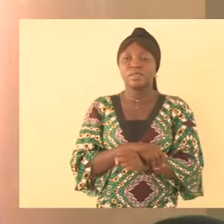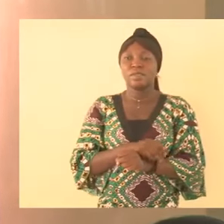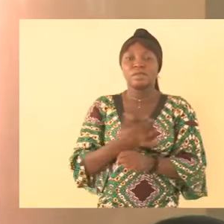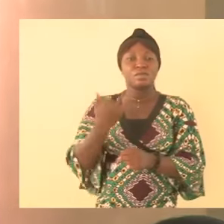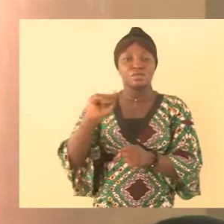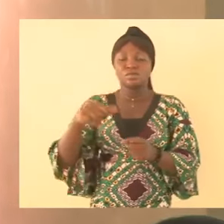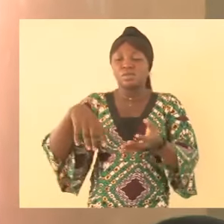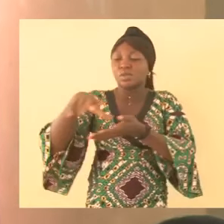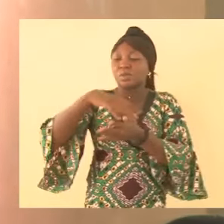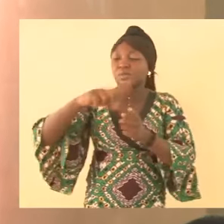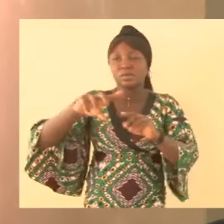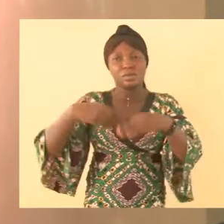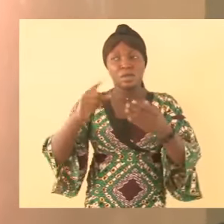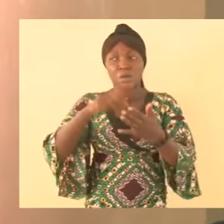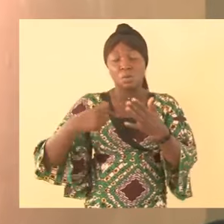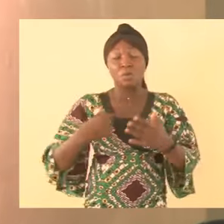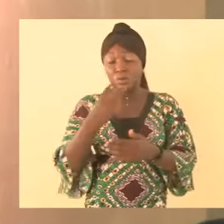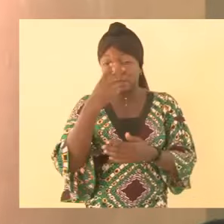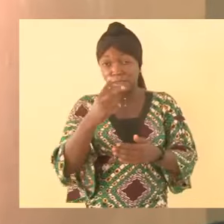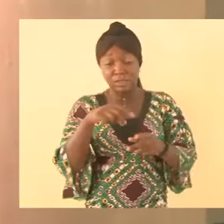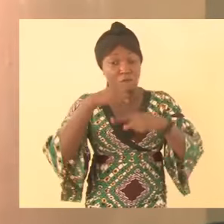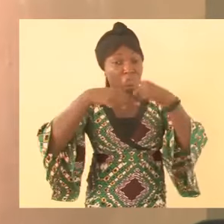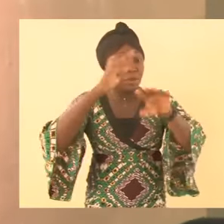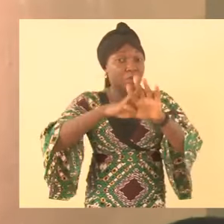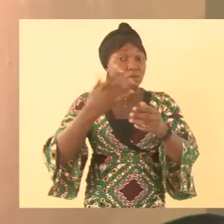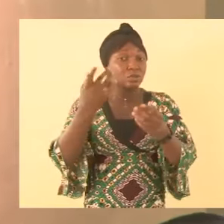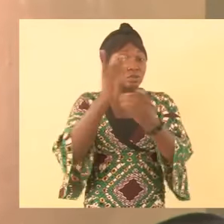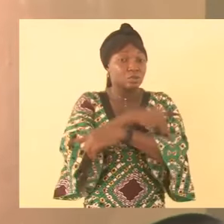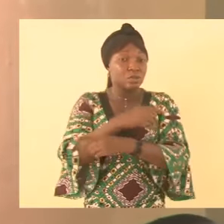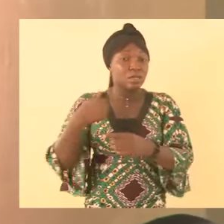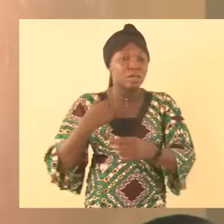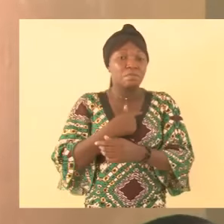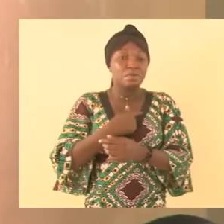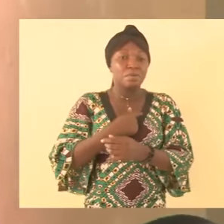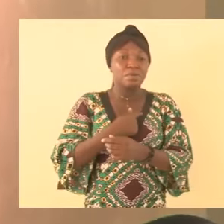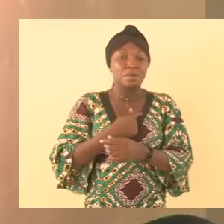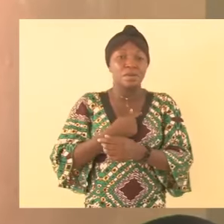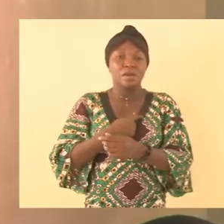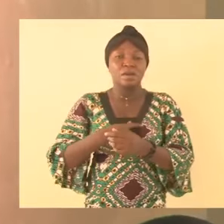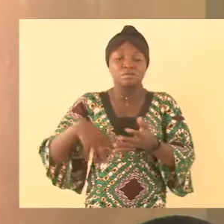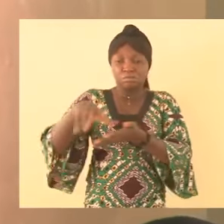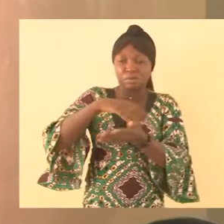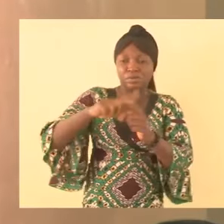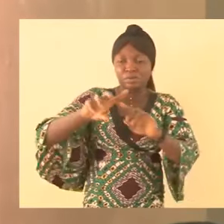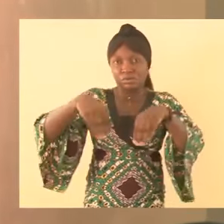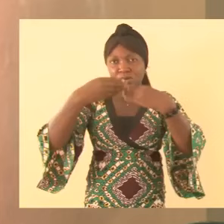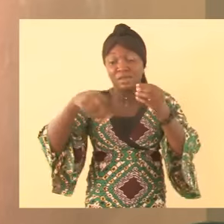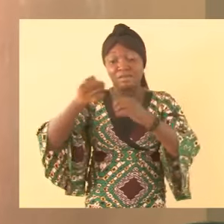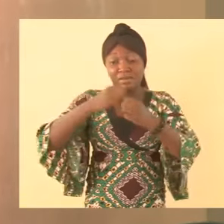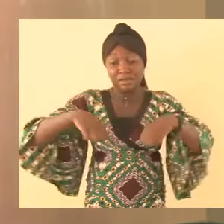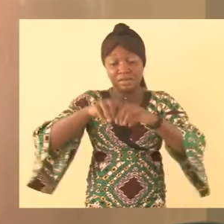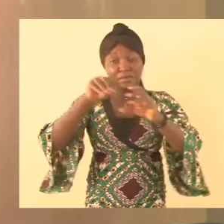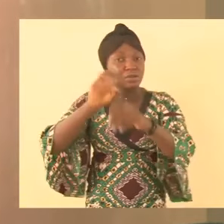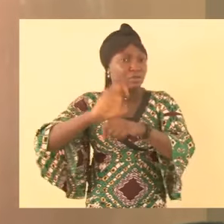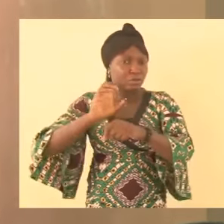brainwashed to give. But what we see going on today is people are almost hypnotized to be able to give, even in the church. And so people